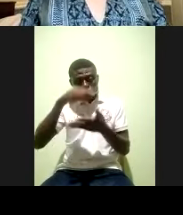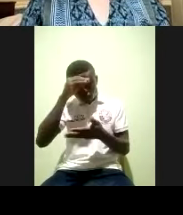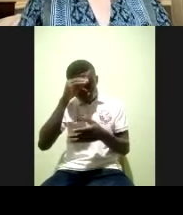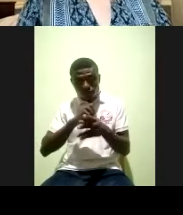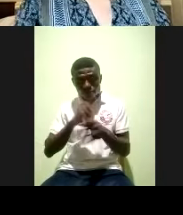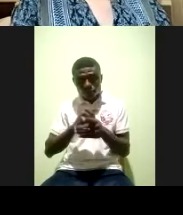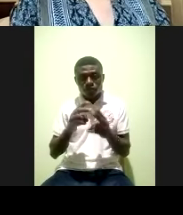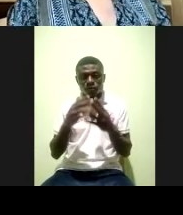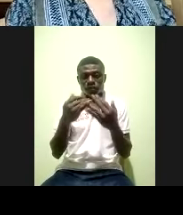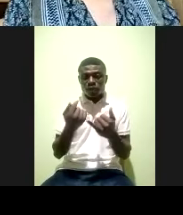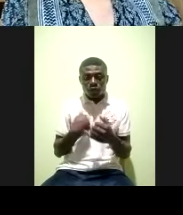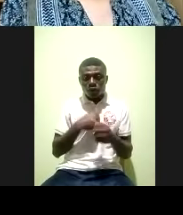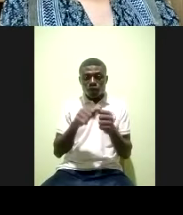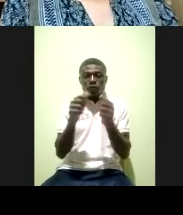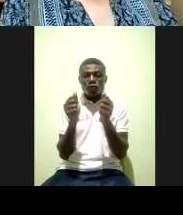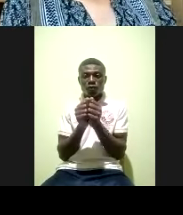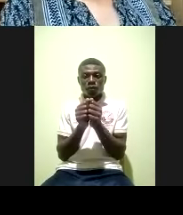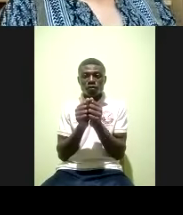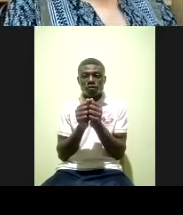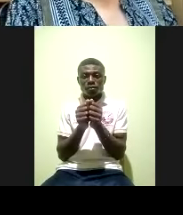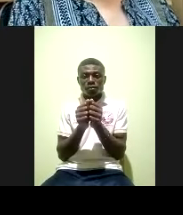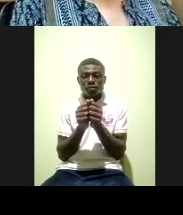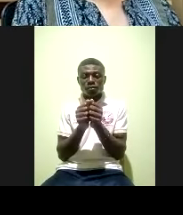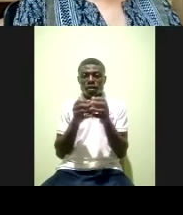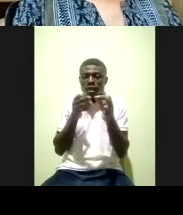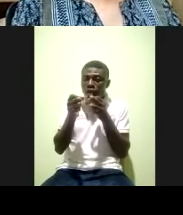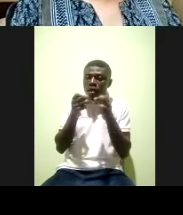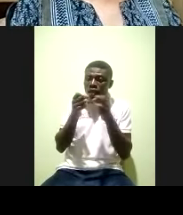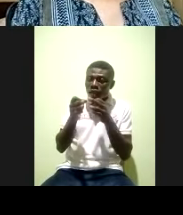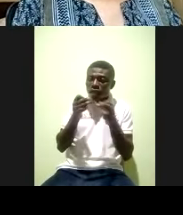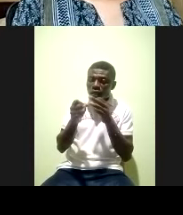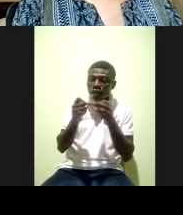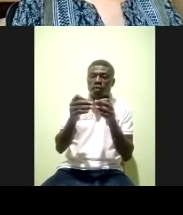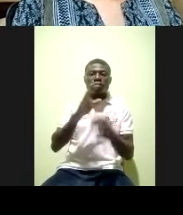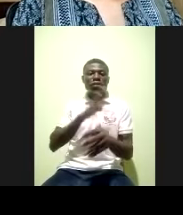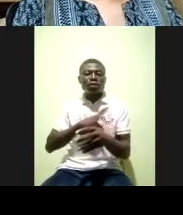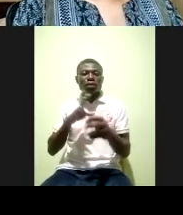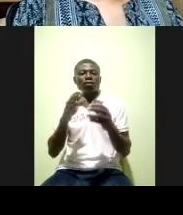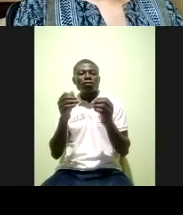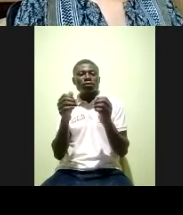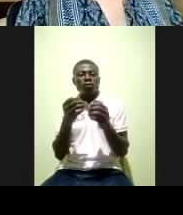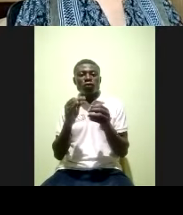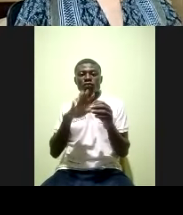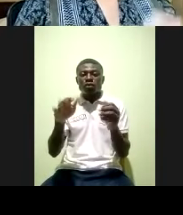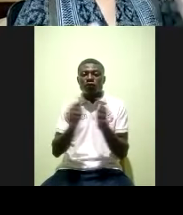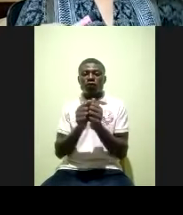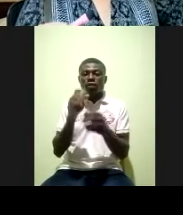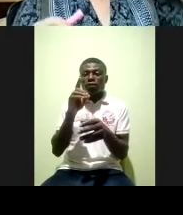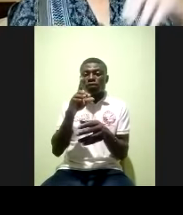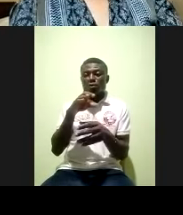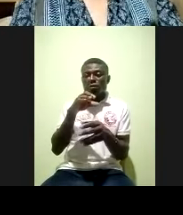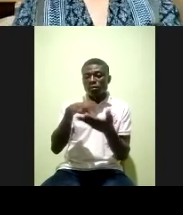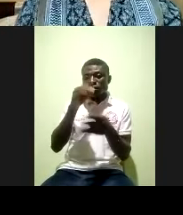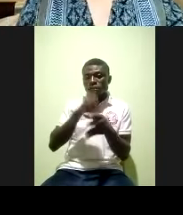we go on describing the characteristics of children with dyslexia, so we have